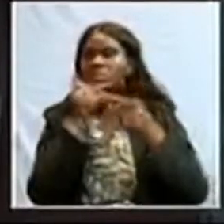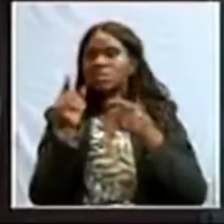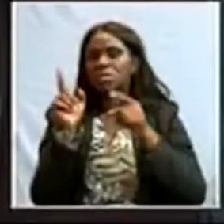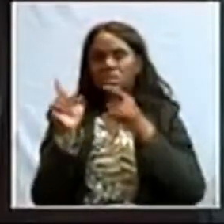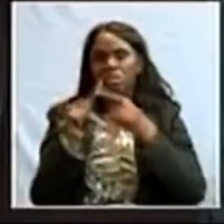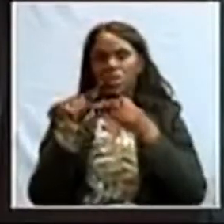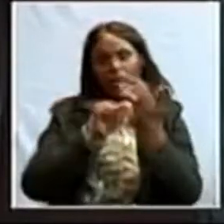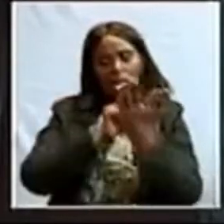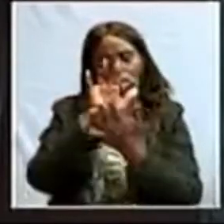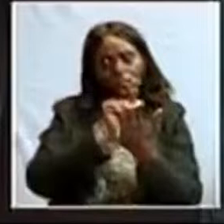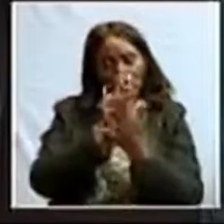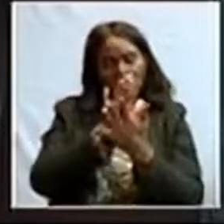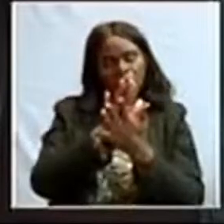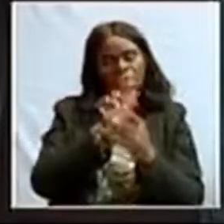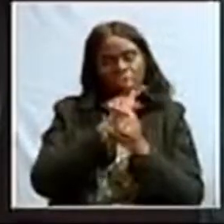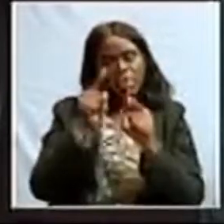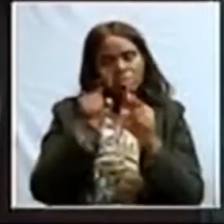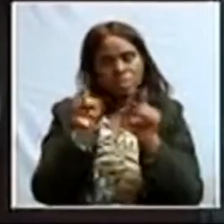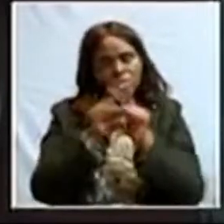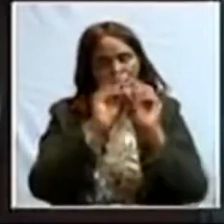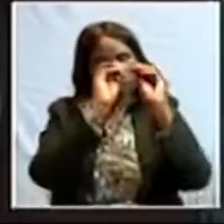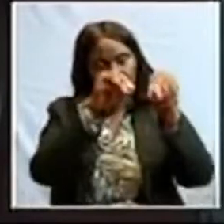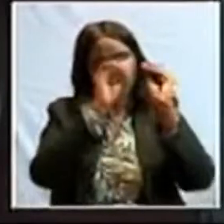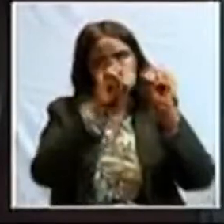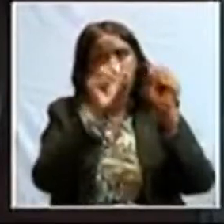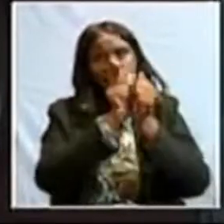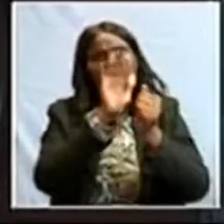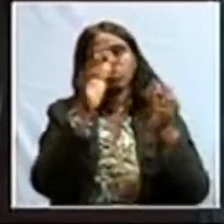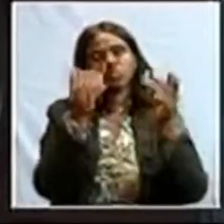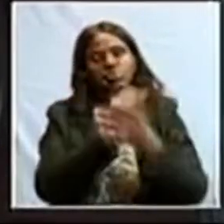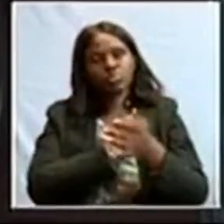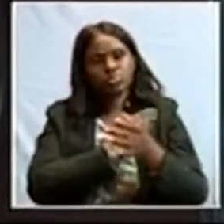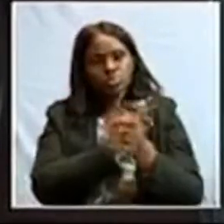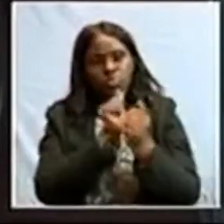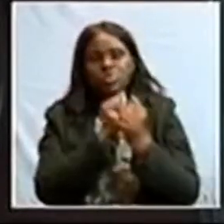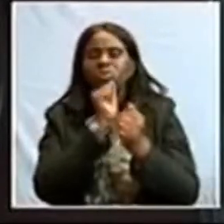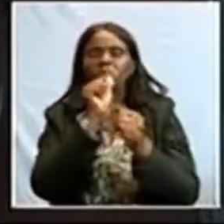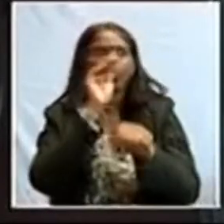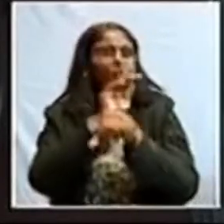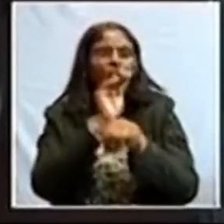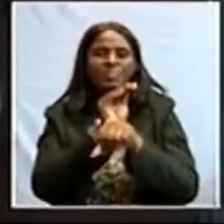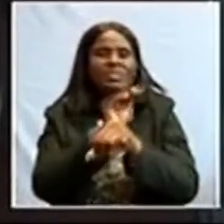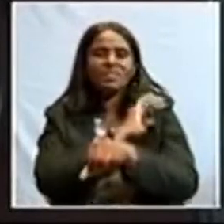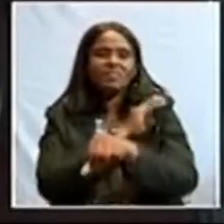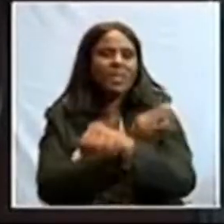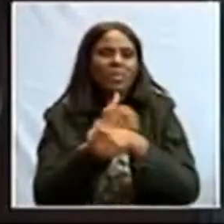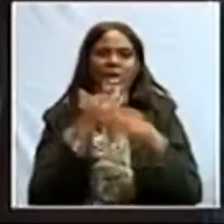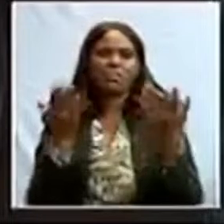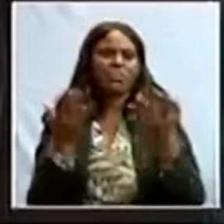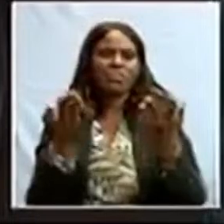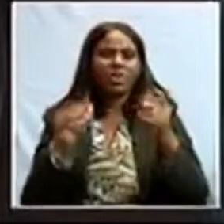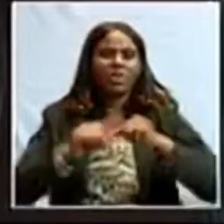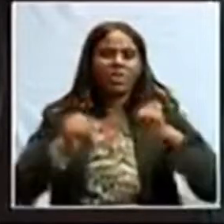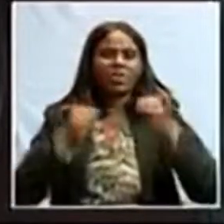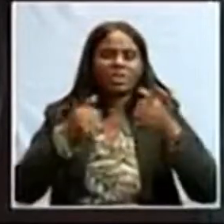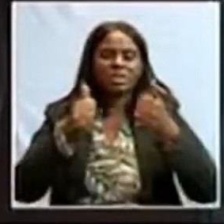to advertise, and just bombard you with new stuff with no say as a principal officer?